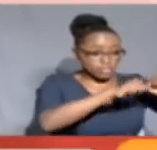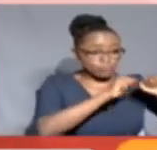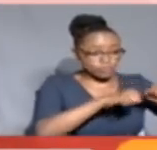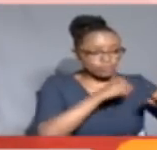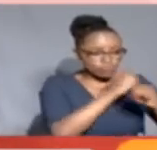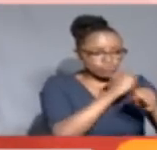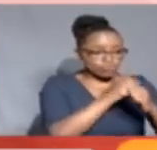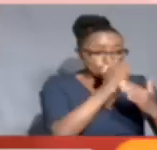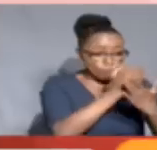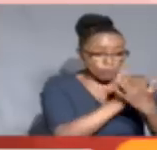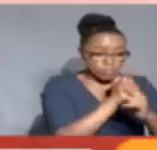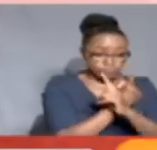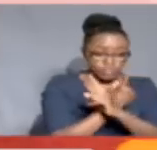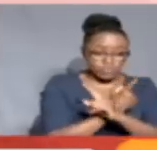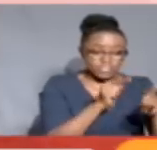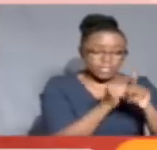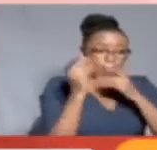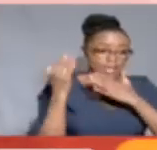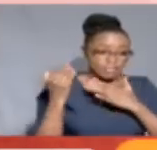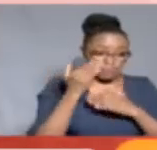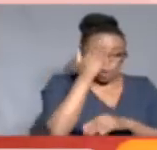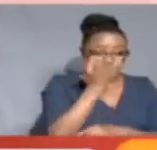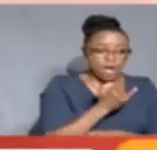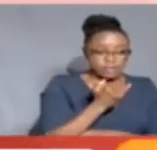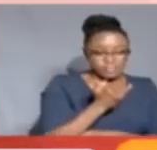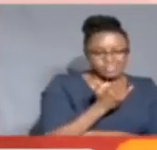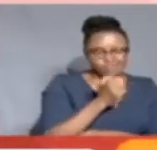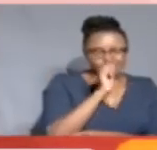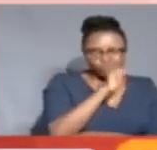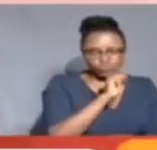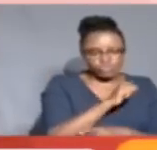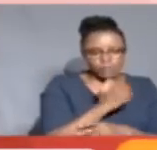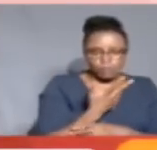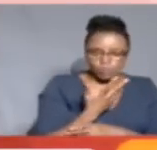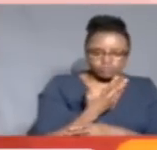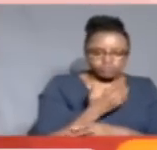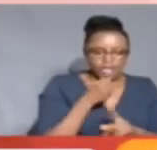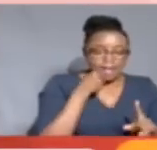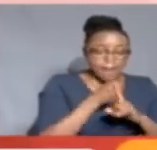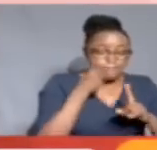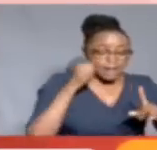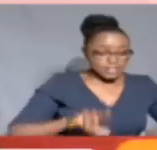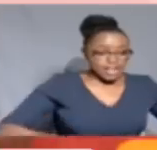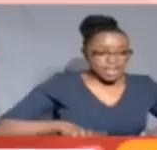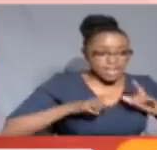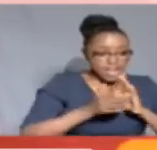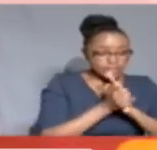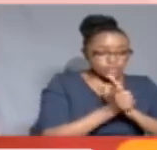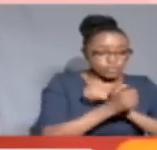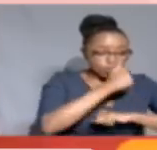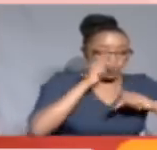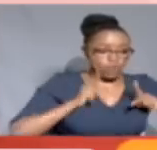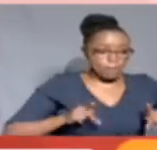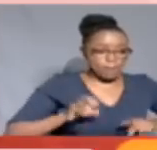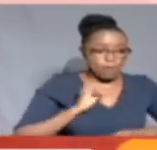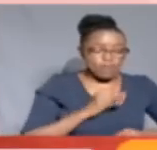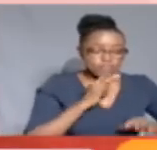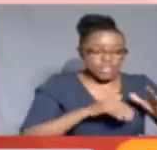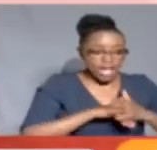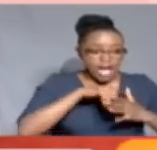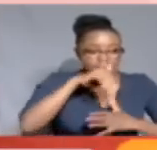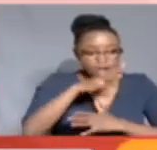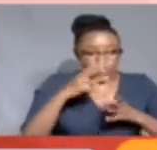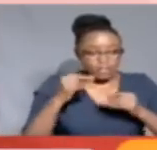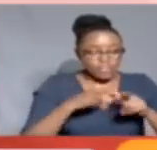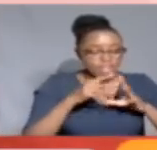do our programs as expected, so that we impact the right skills to our people. And then when they go out, they get